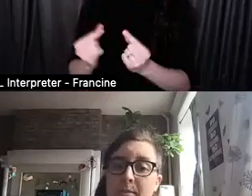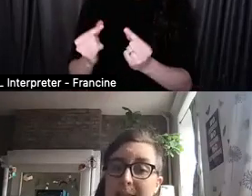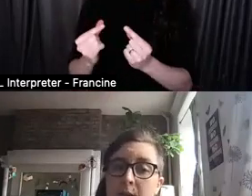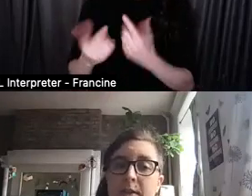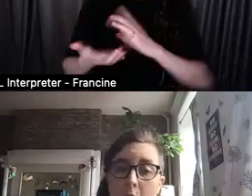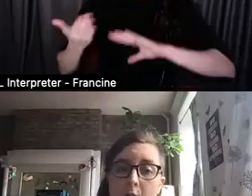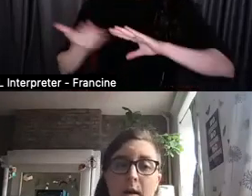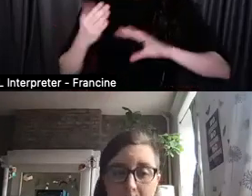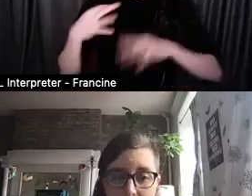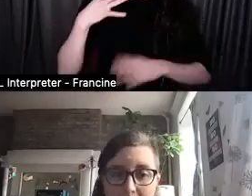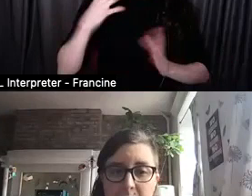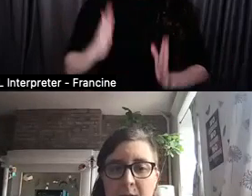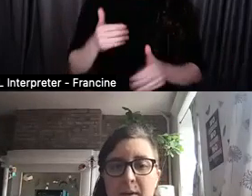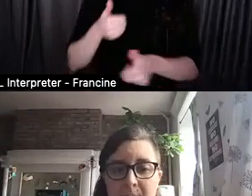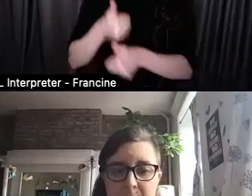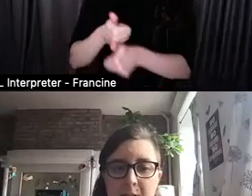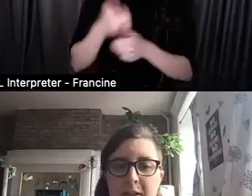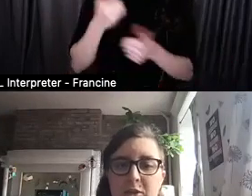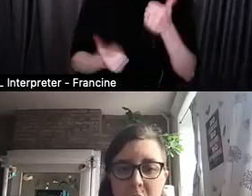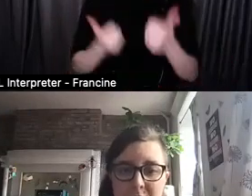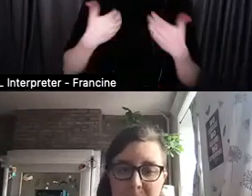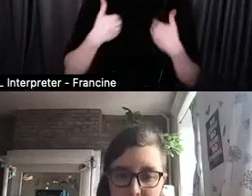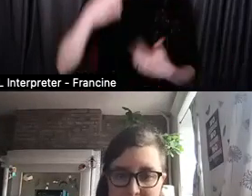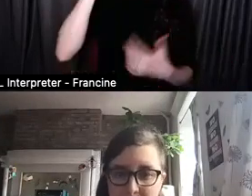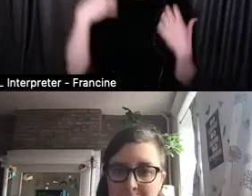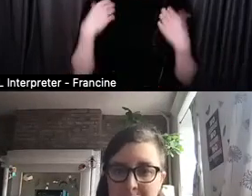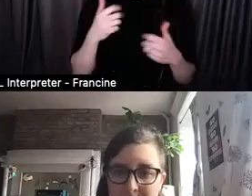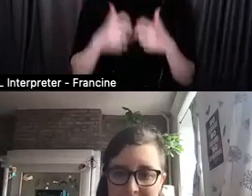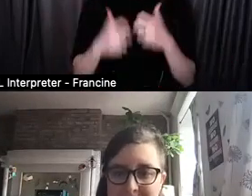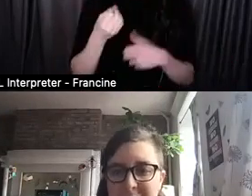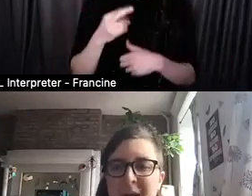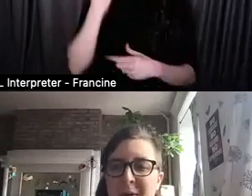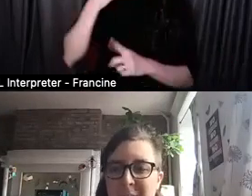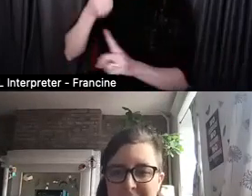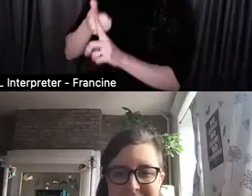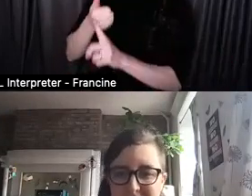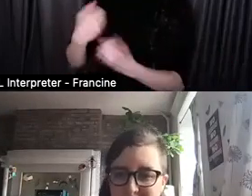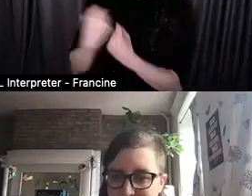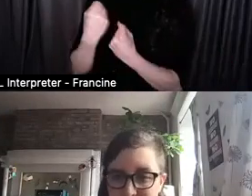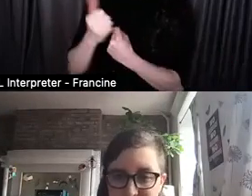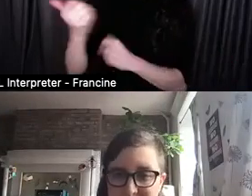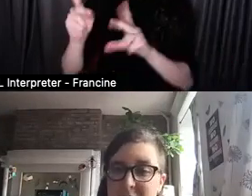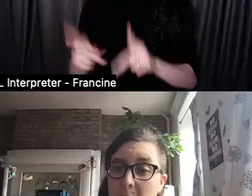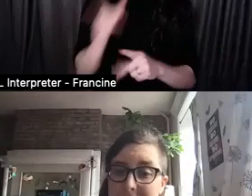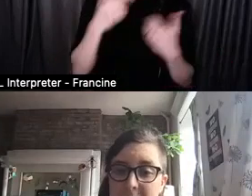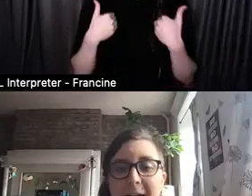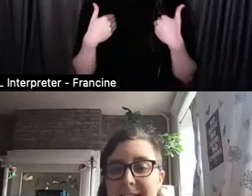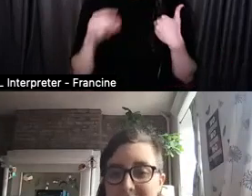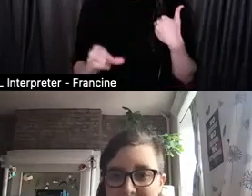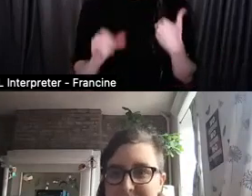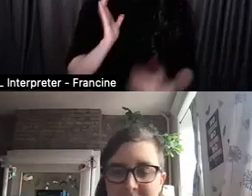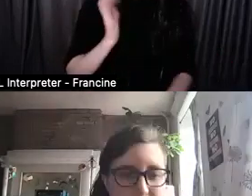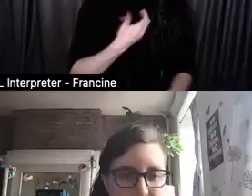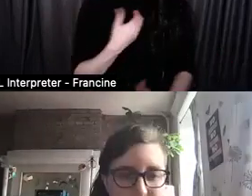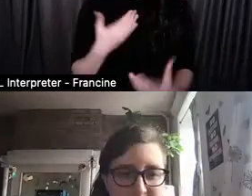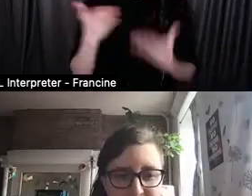who themselves are either living with a mental health issue or supporting someone who is. So when we say that our services are peer-led,